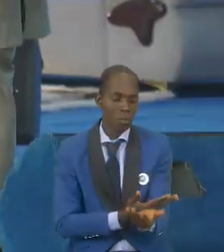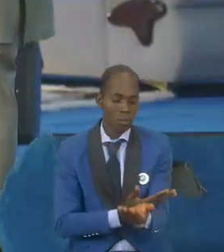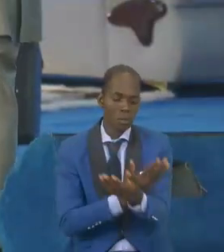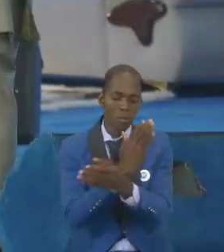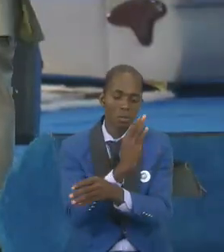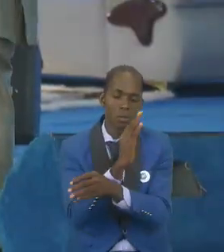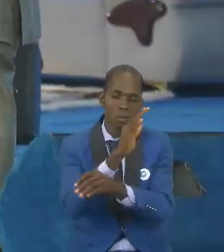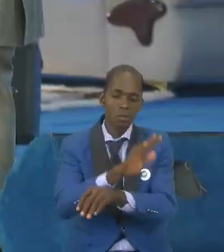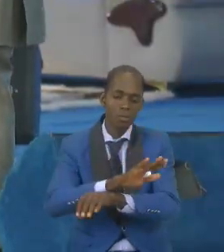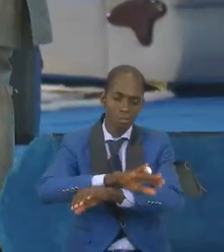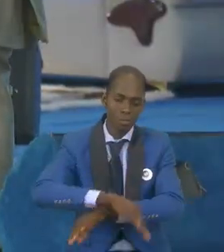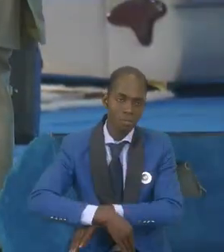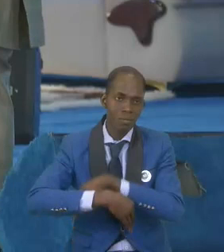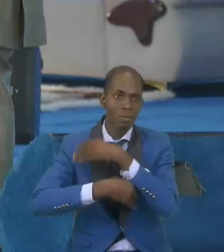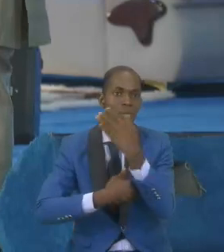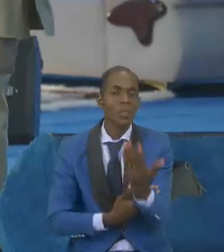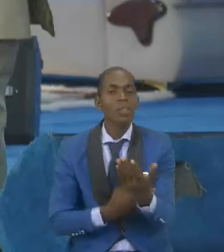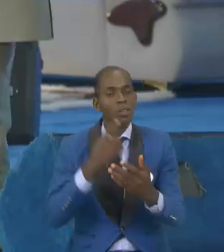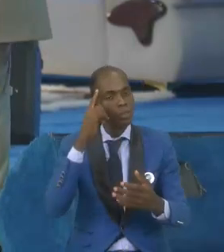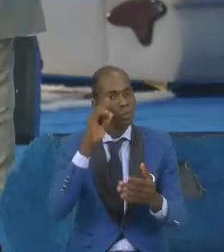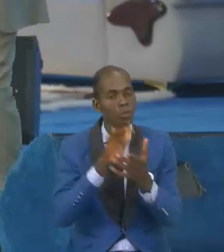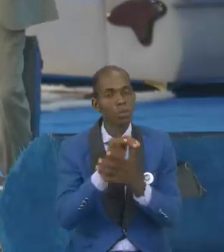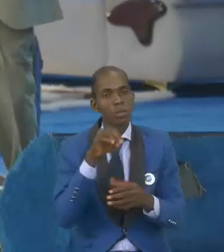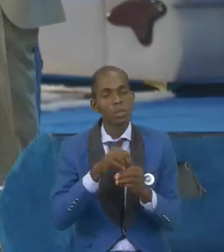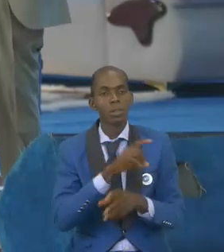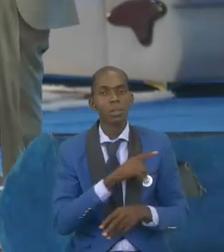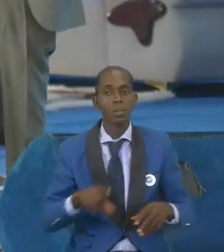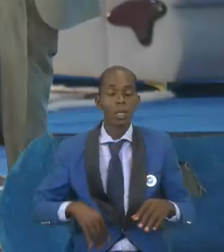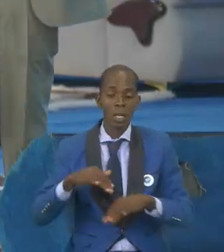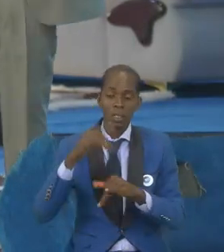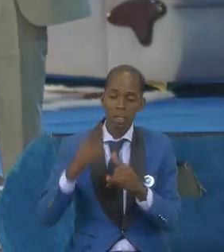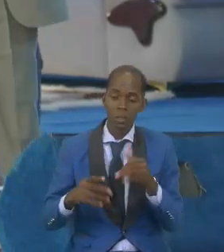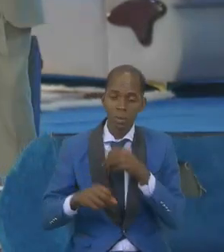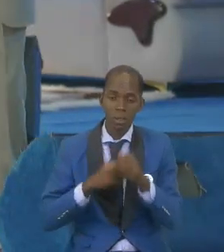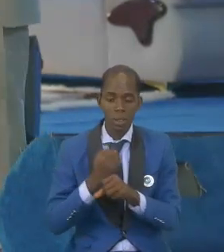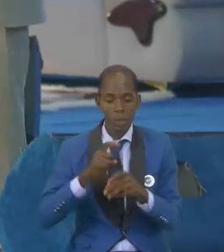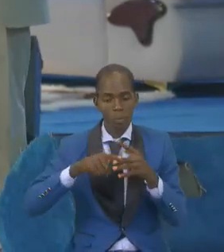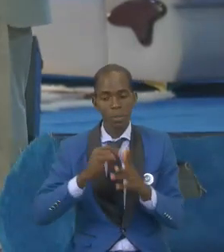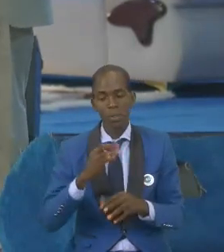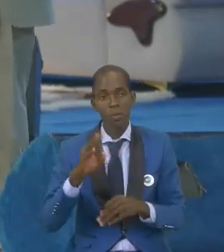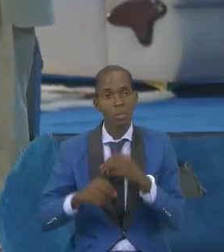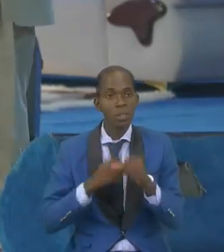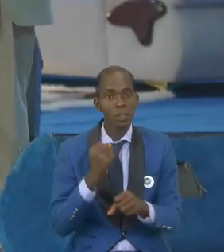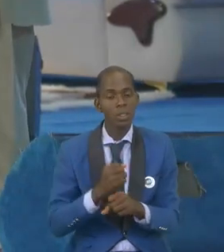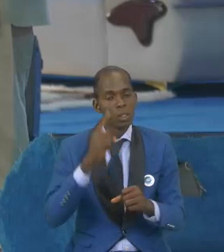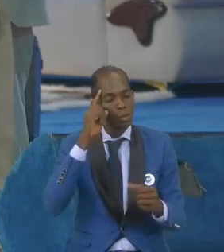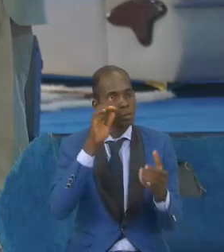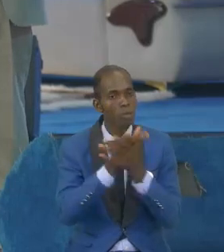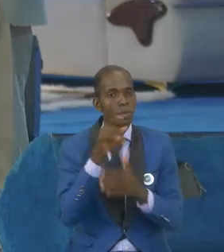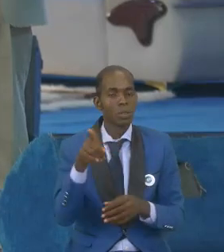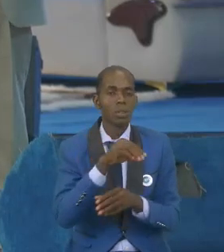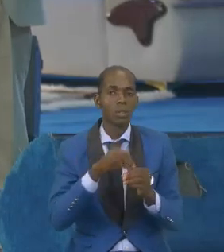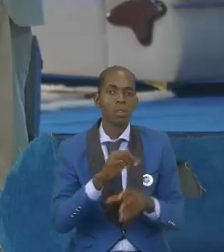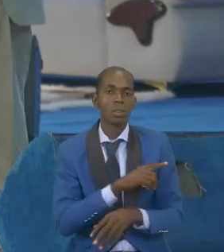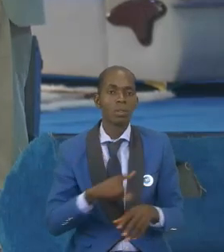and evening, trust ye in the Lord. End of the year, beginning of the year, trust ye in the Lord. In